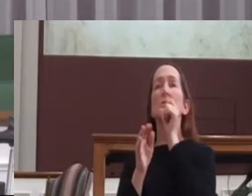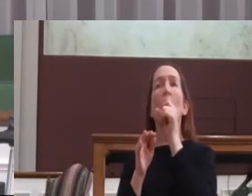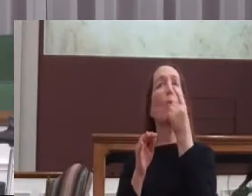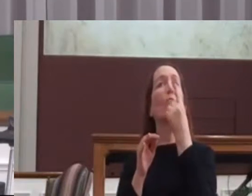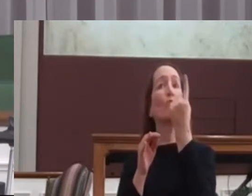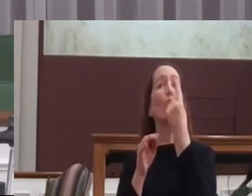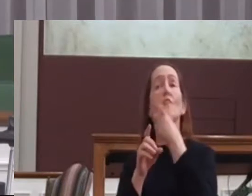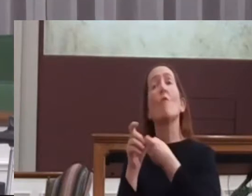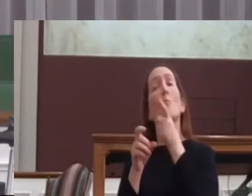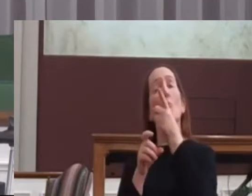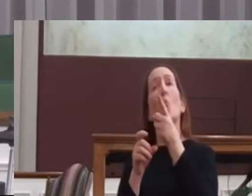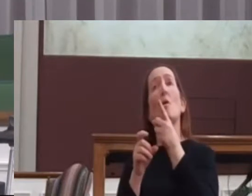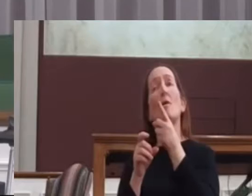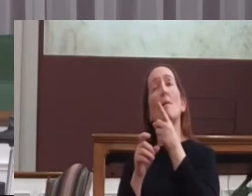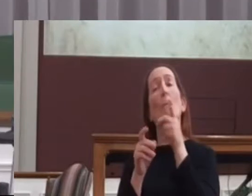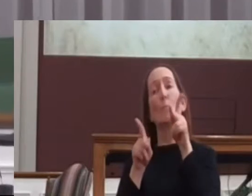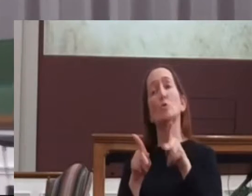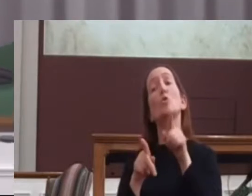pursued.